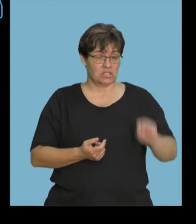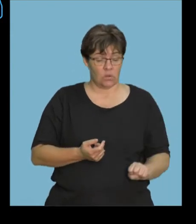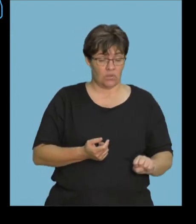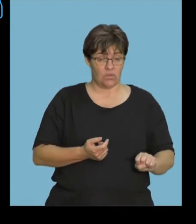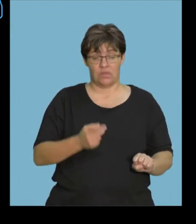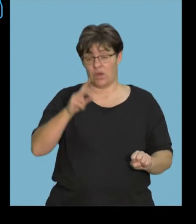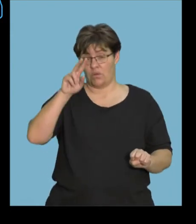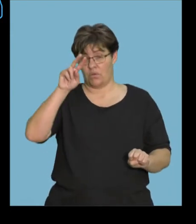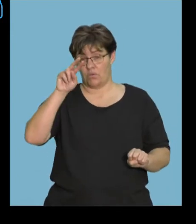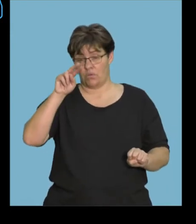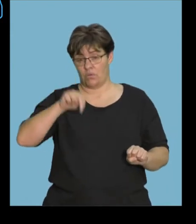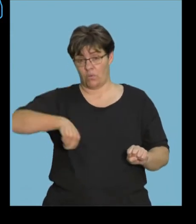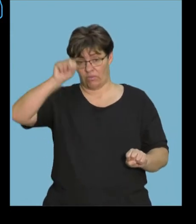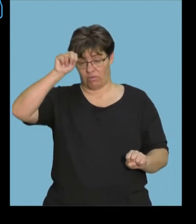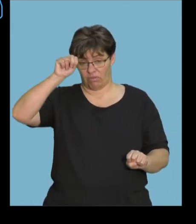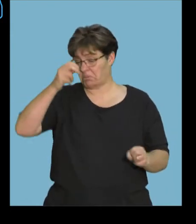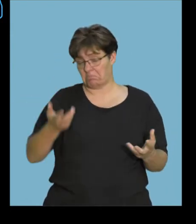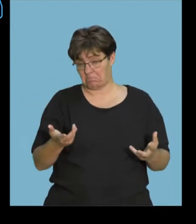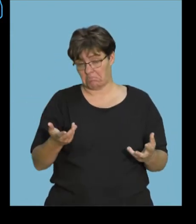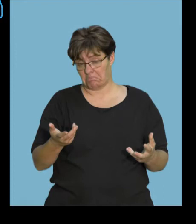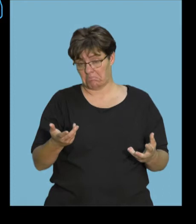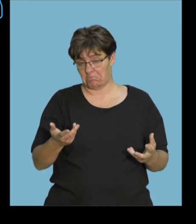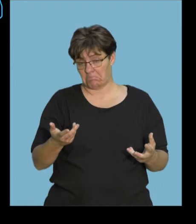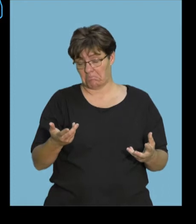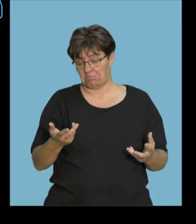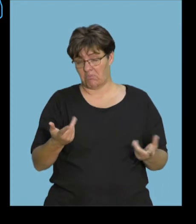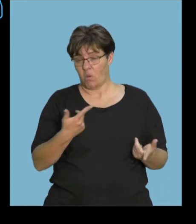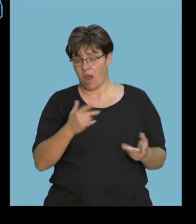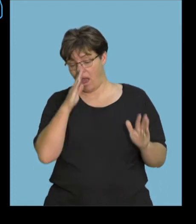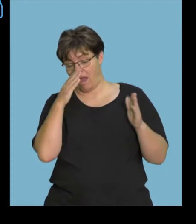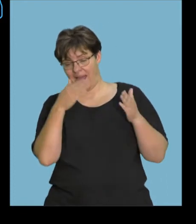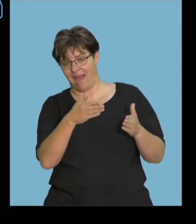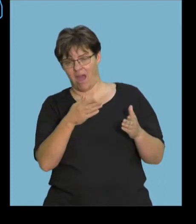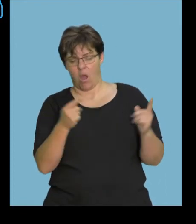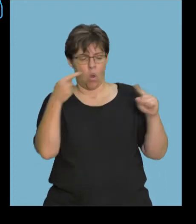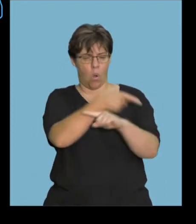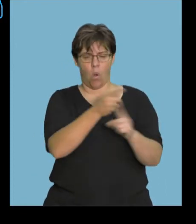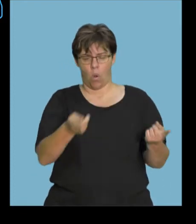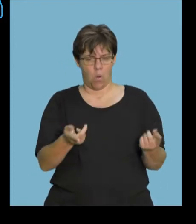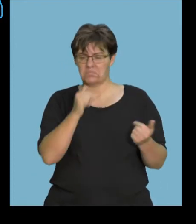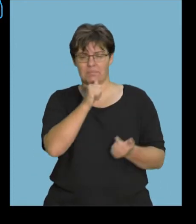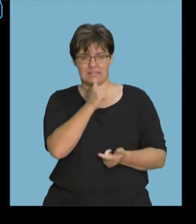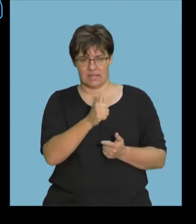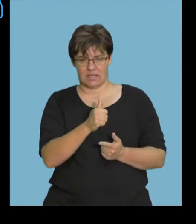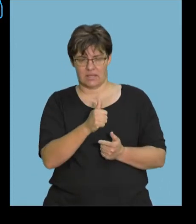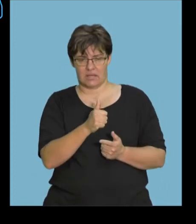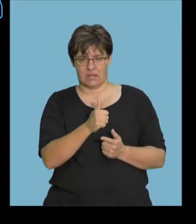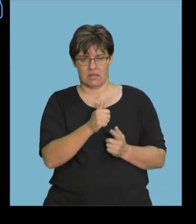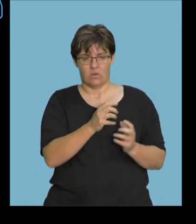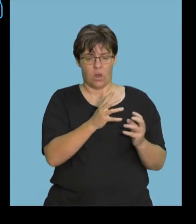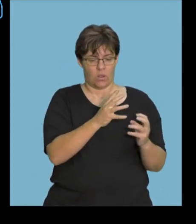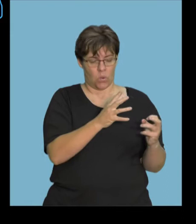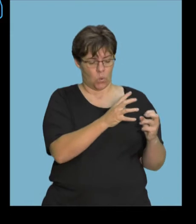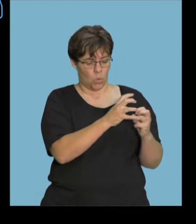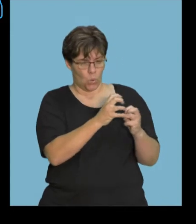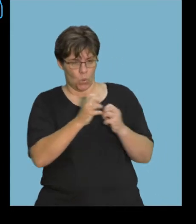about south and north? Similarly, which is north and south, because we're saying we're not paying attention to the order. This is